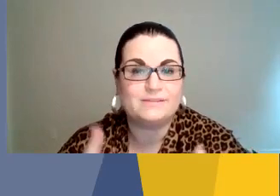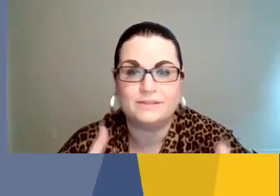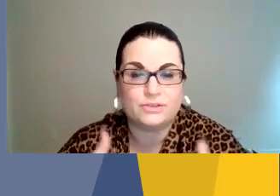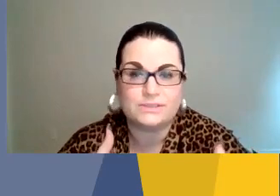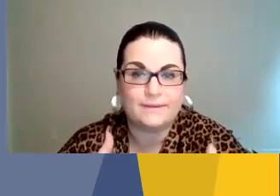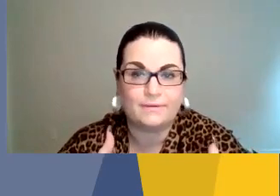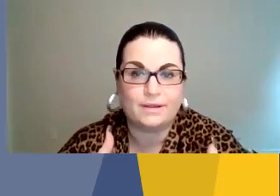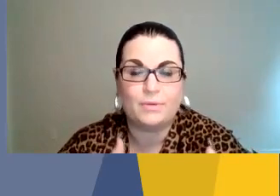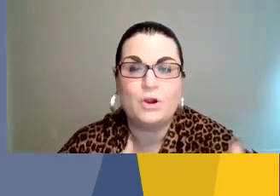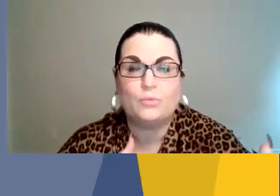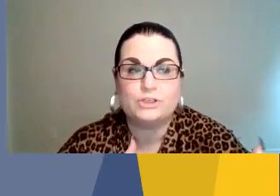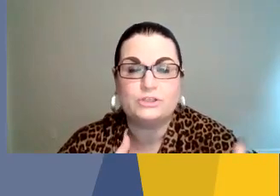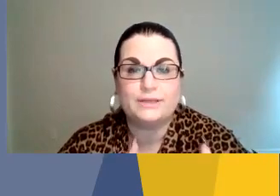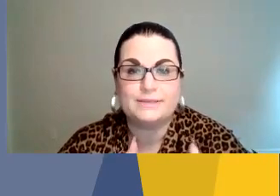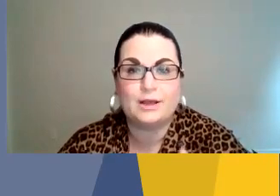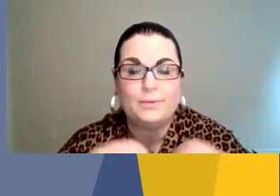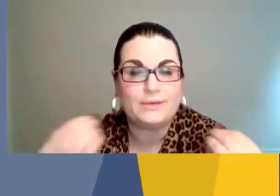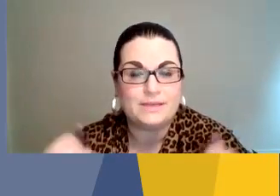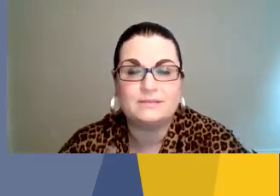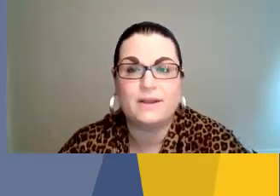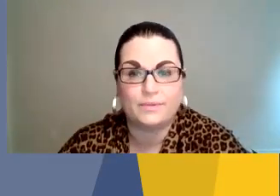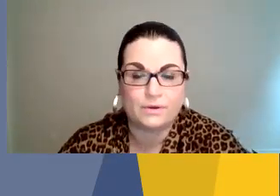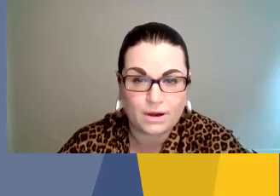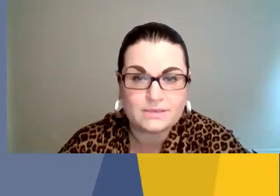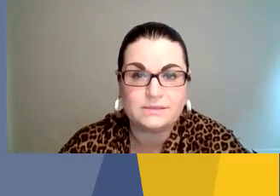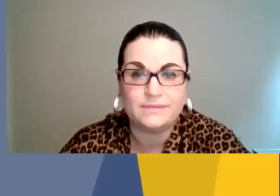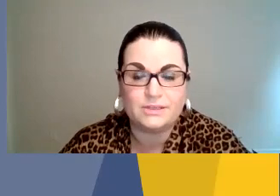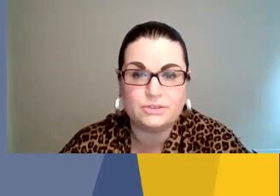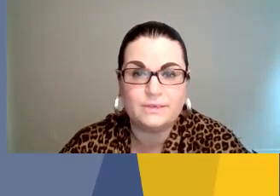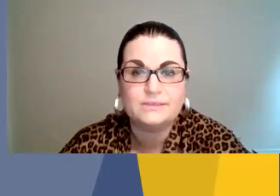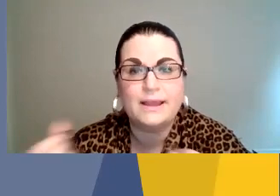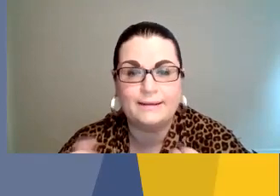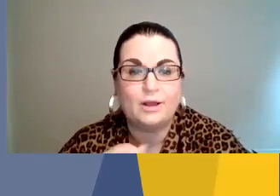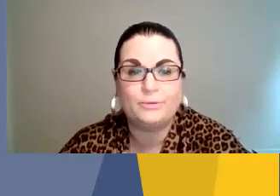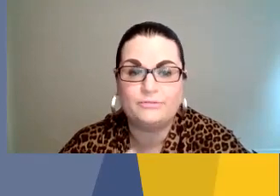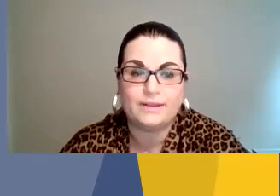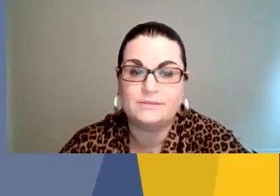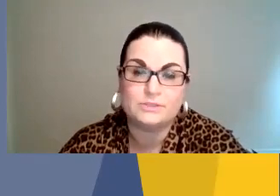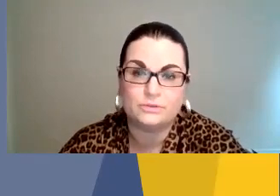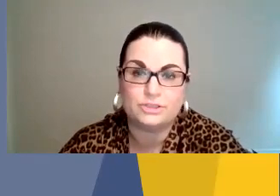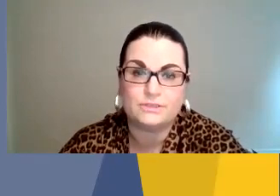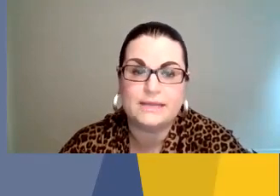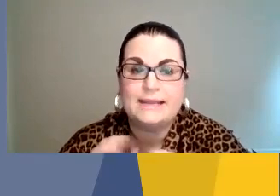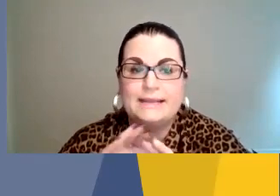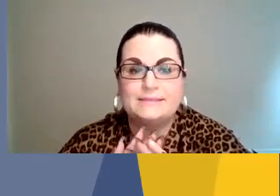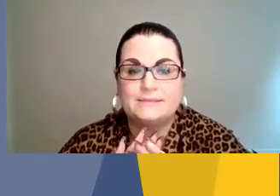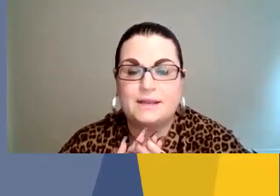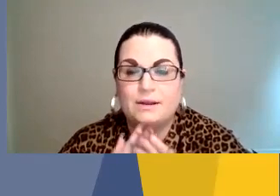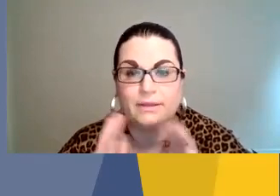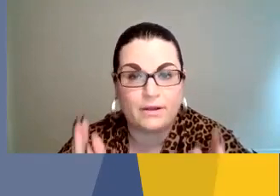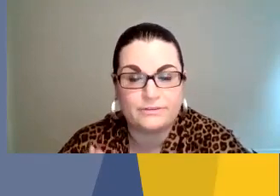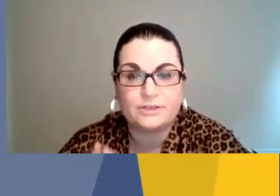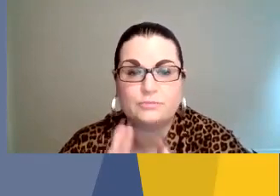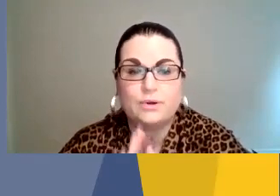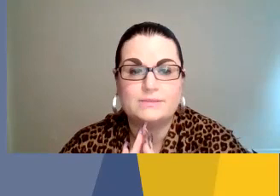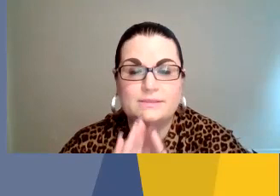no vested interest in the outcome. We're just looking to help you identify what the crux of the issue is and help you find some solutions. It's an